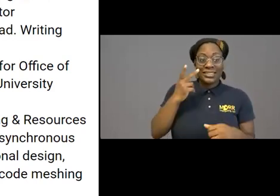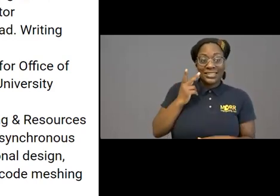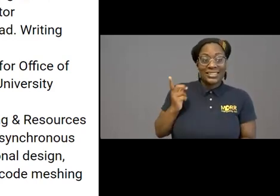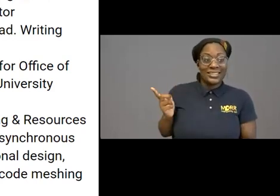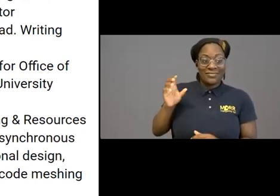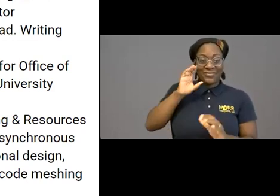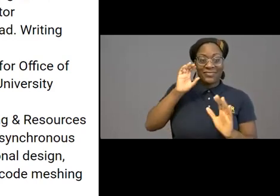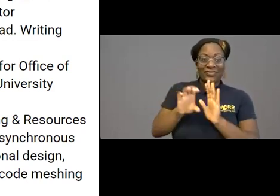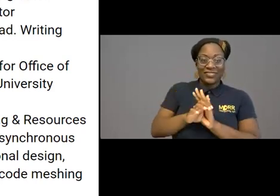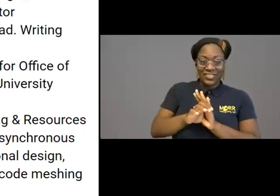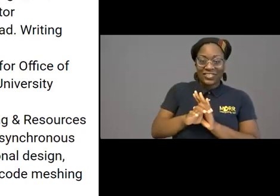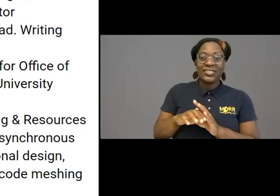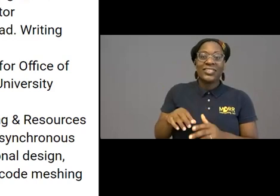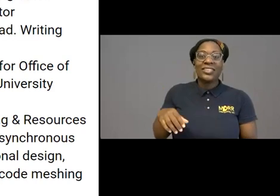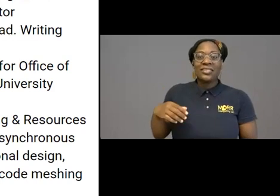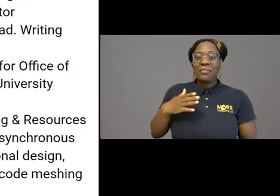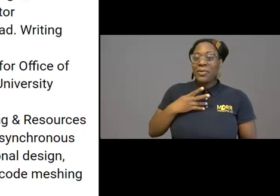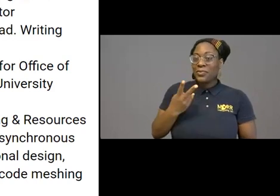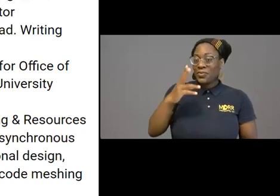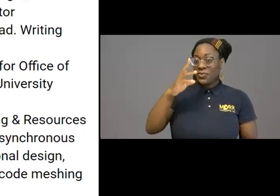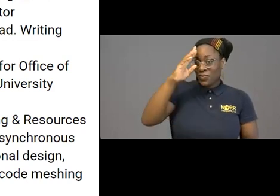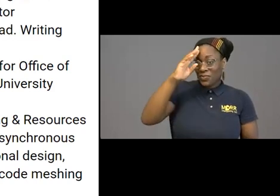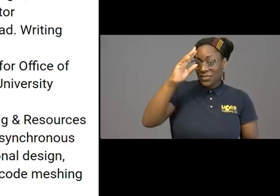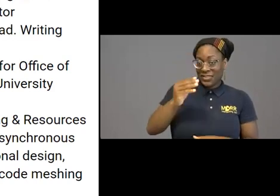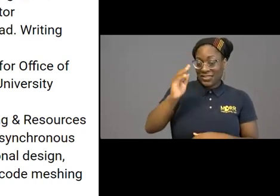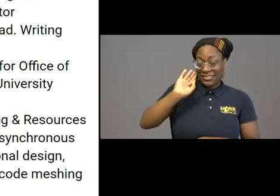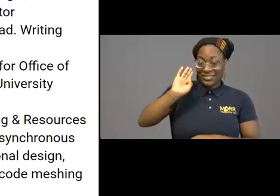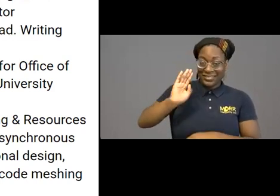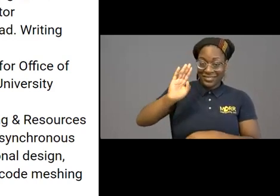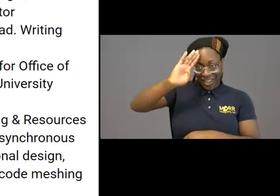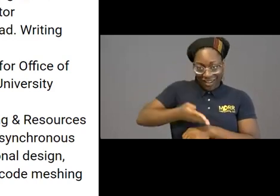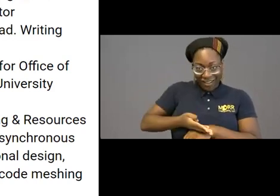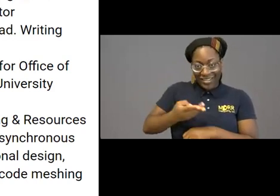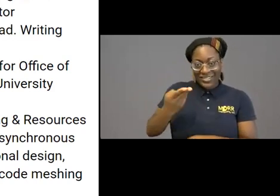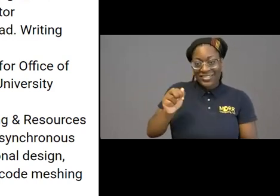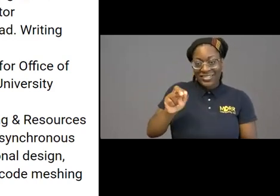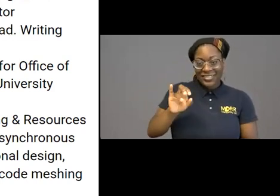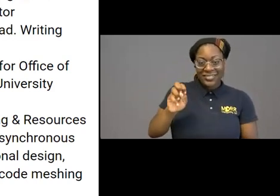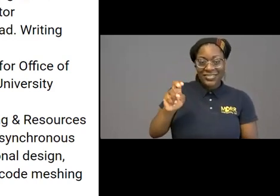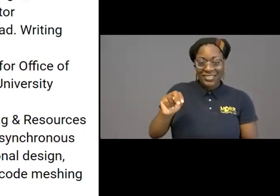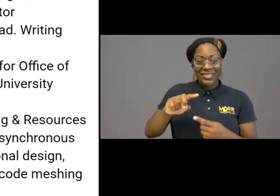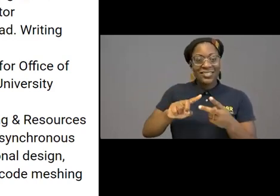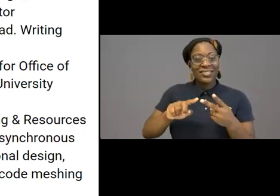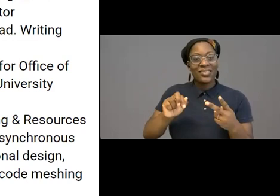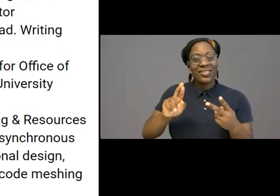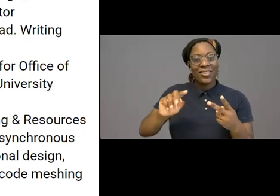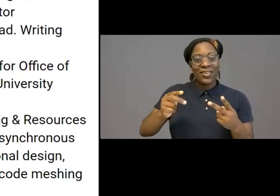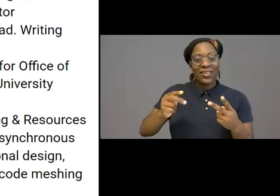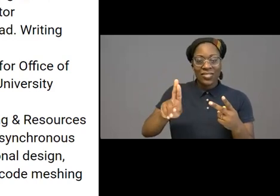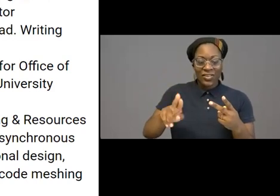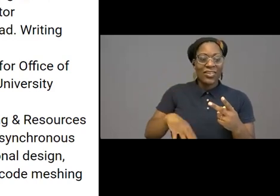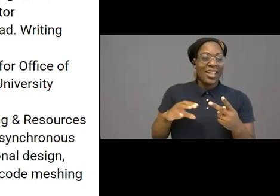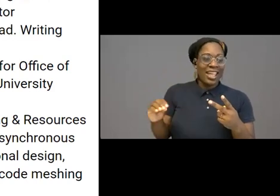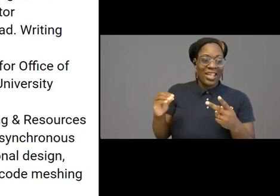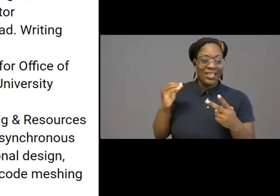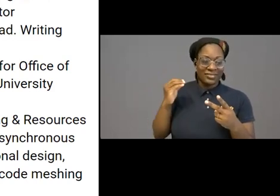Jasper, who may or may not jump up behind me randomly during our meet and greet today. They definitely keep me busy.